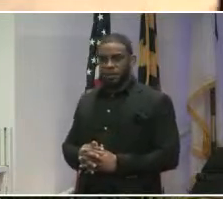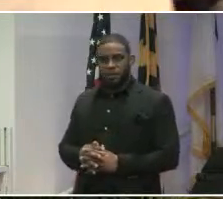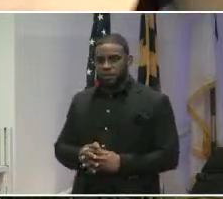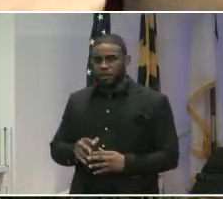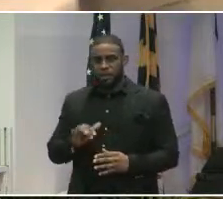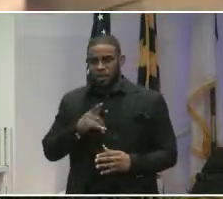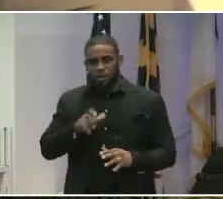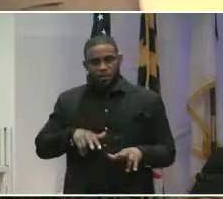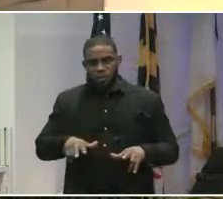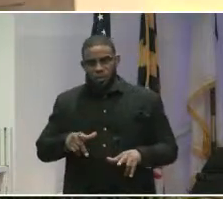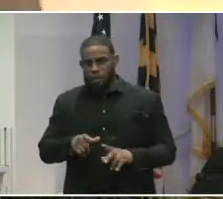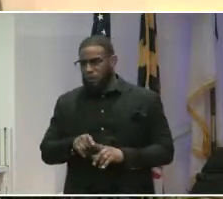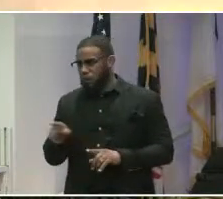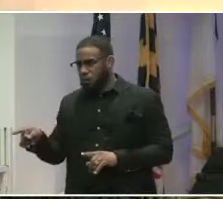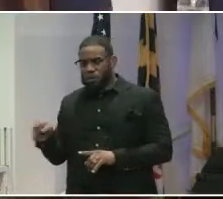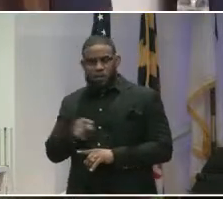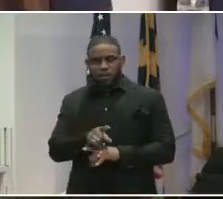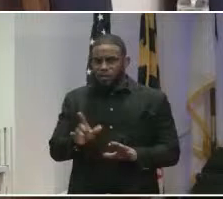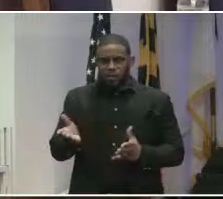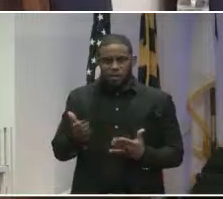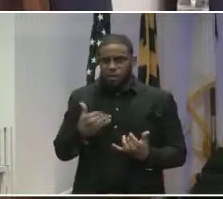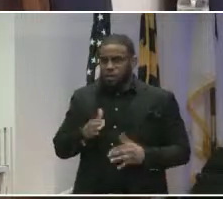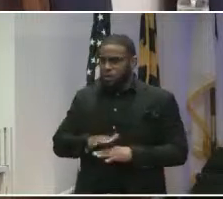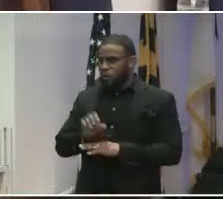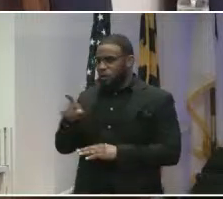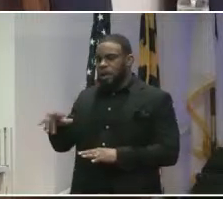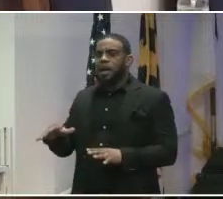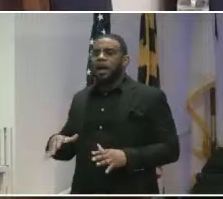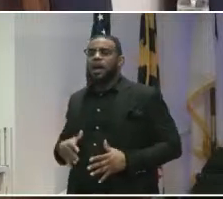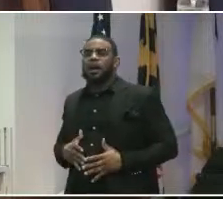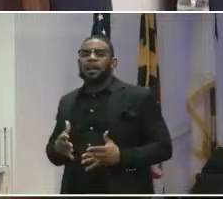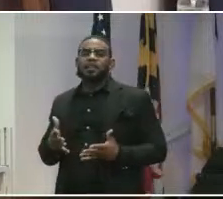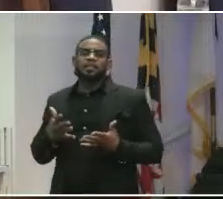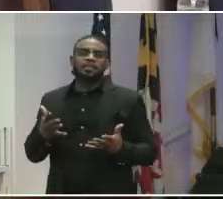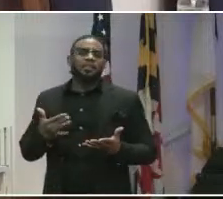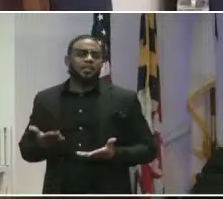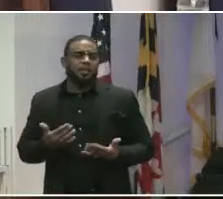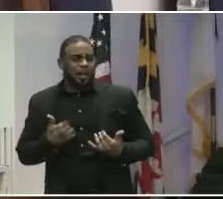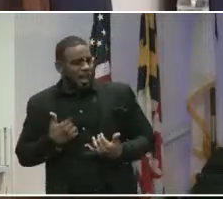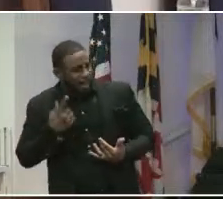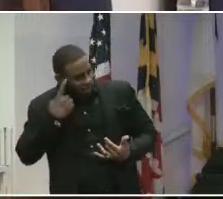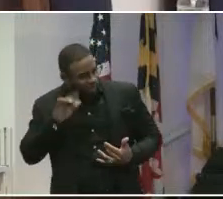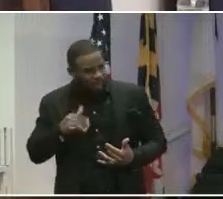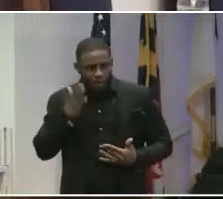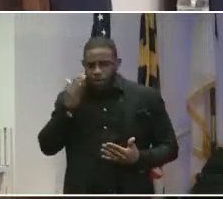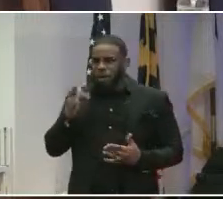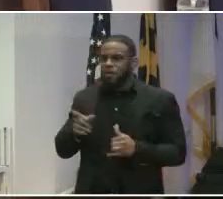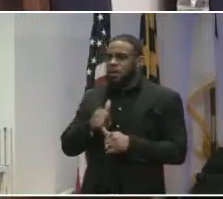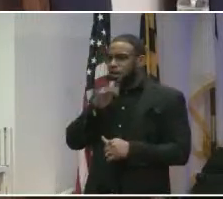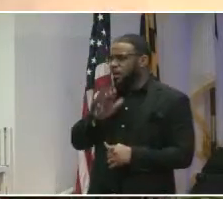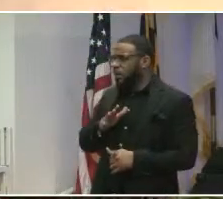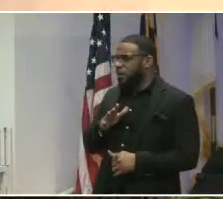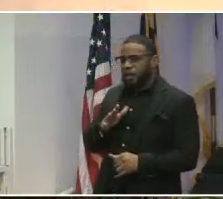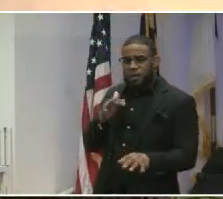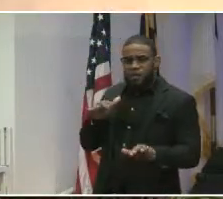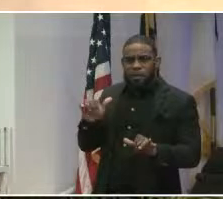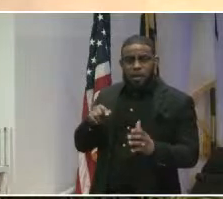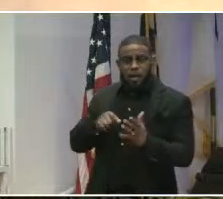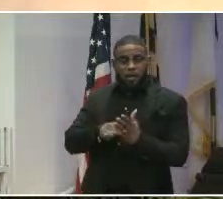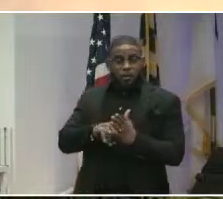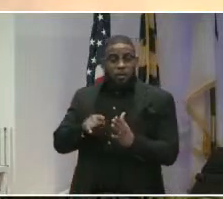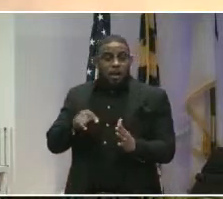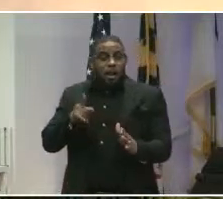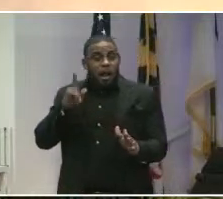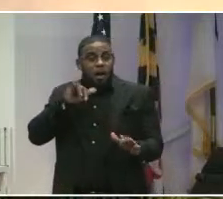That I don't have to walk from room to right. They can carry me over there. They can carry me. I think that's why First Lady, if we could afford